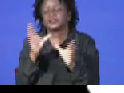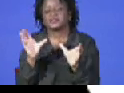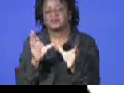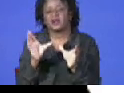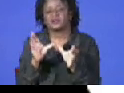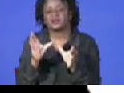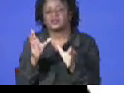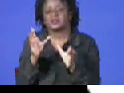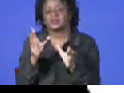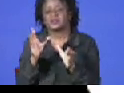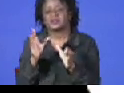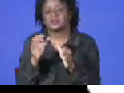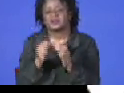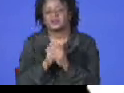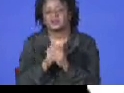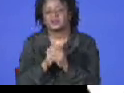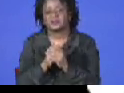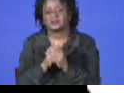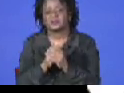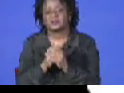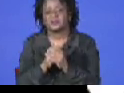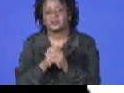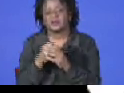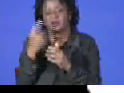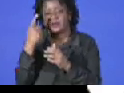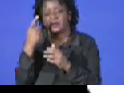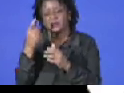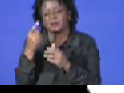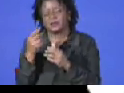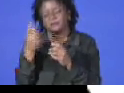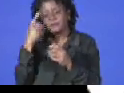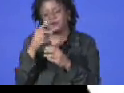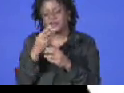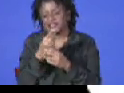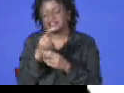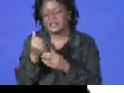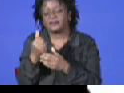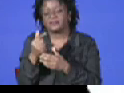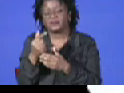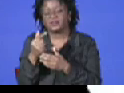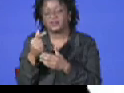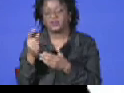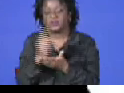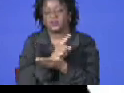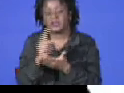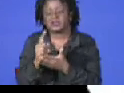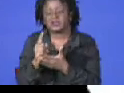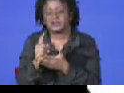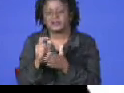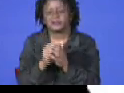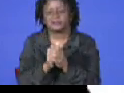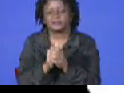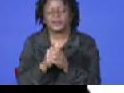the lunch vouchers, each given for a week, several weeks at a time. And in this instance,